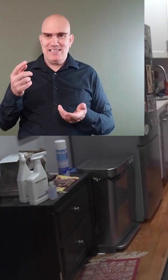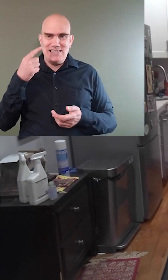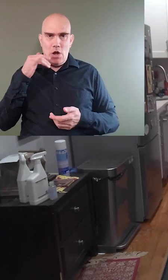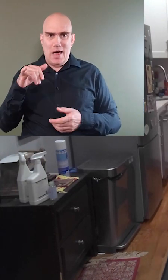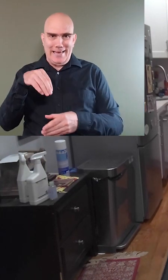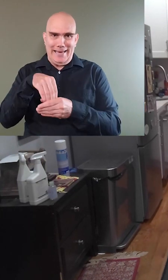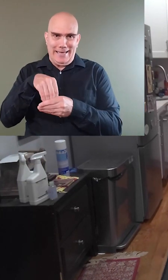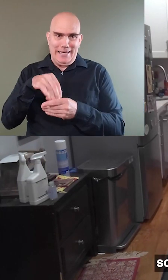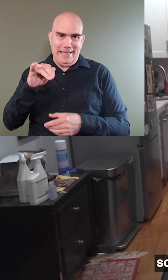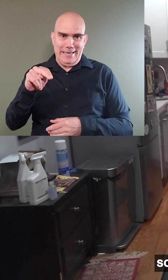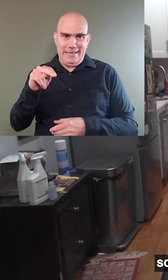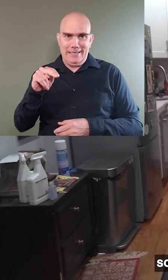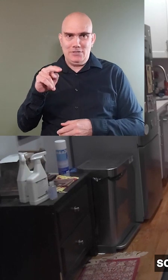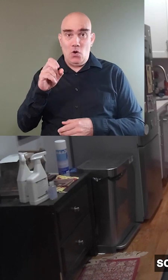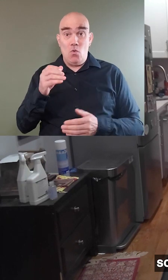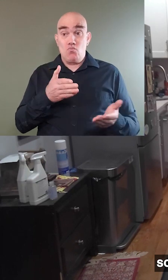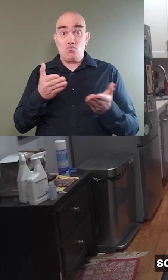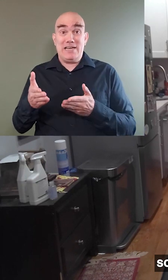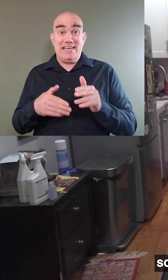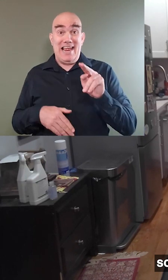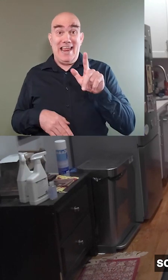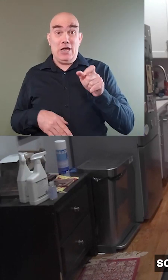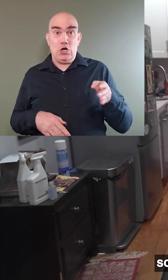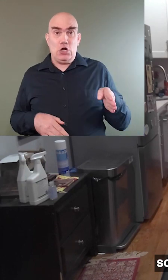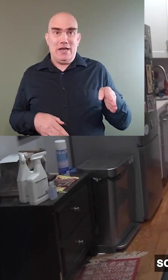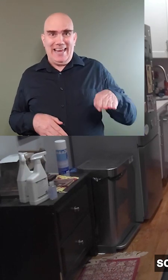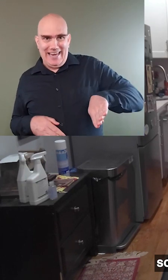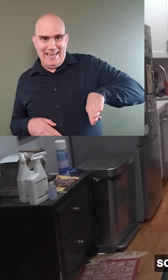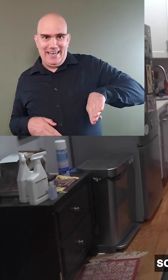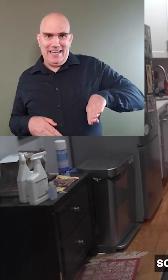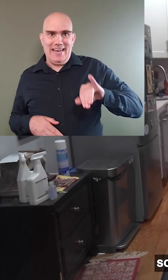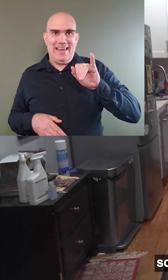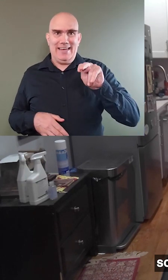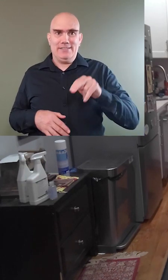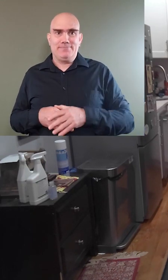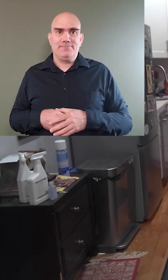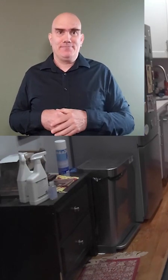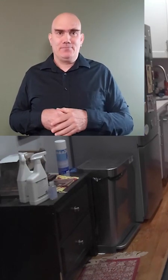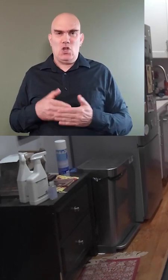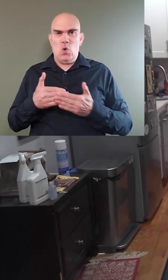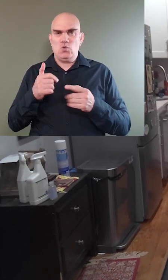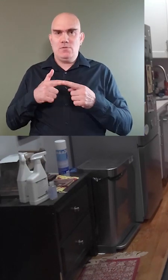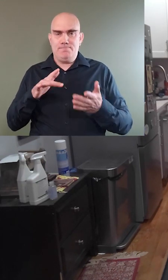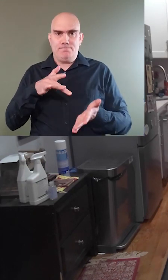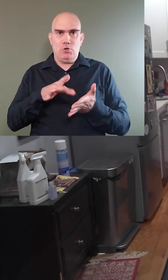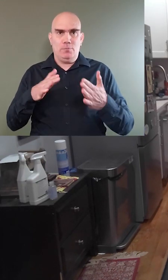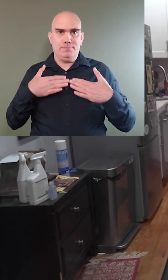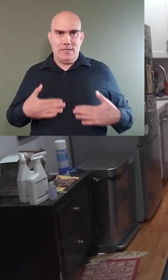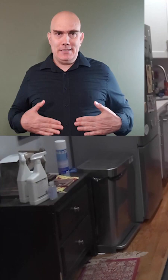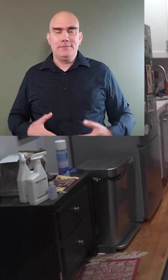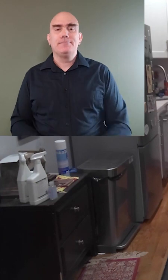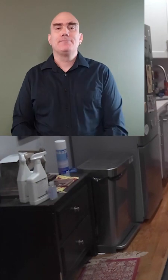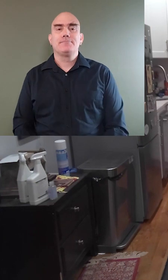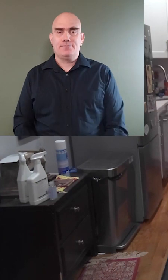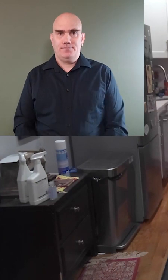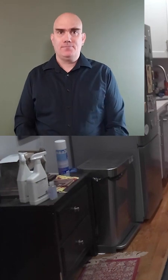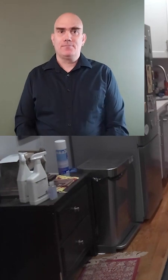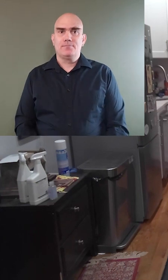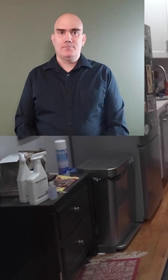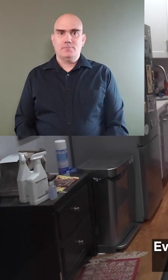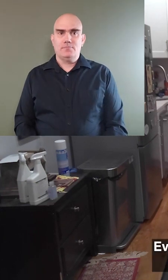sounds like in. So it brings the ankle shape in closer to the midline of the